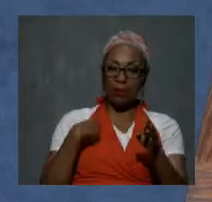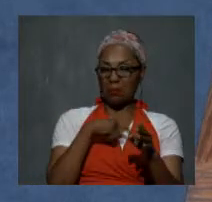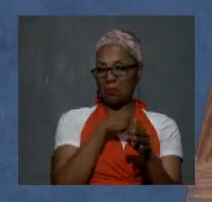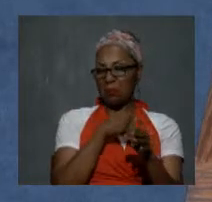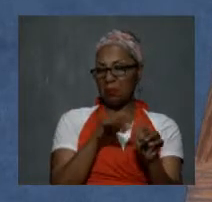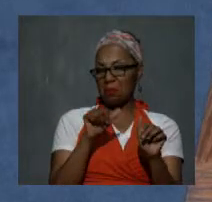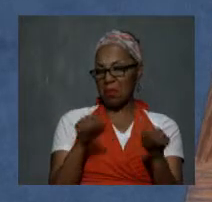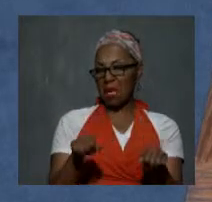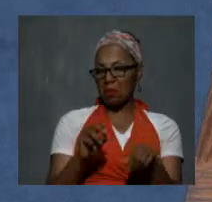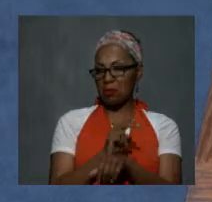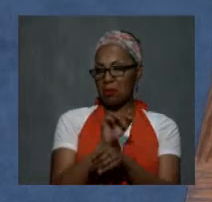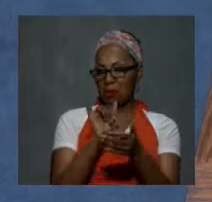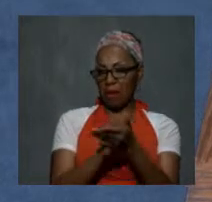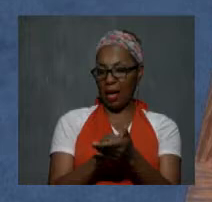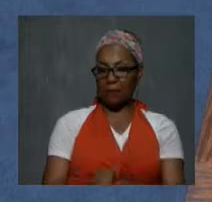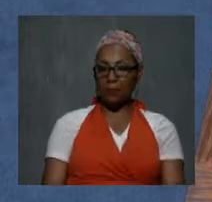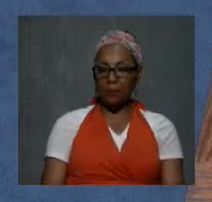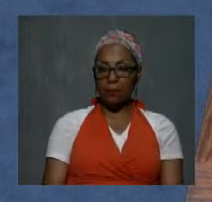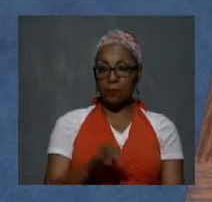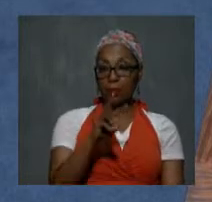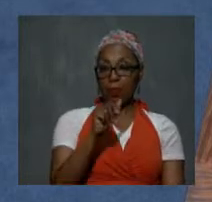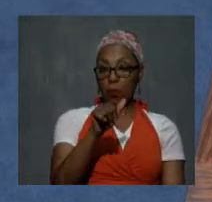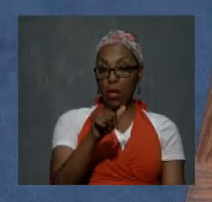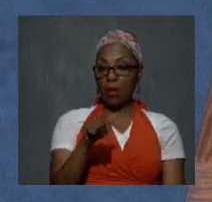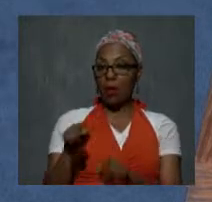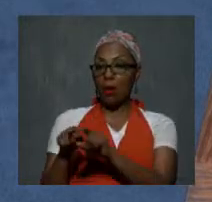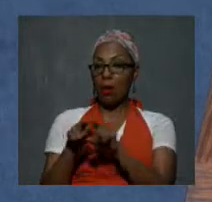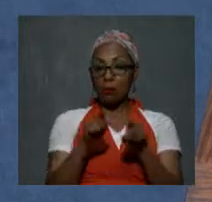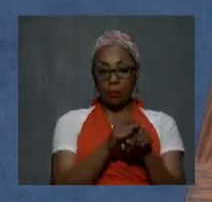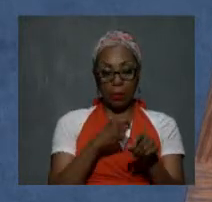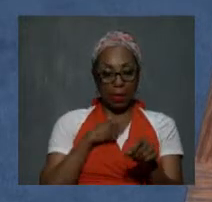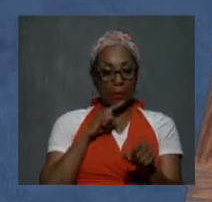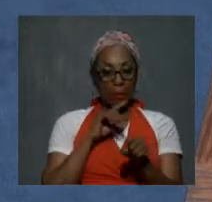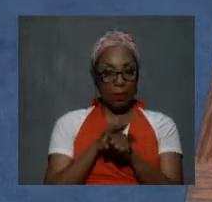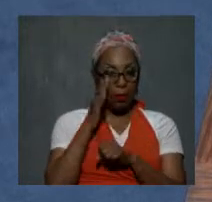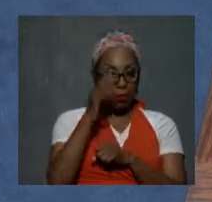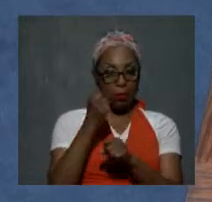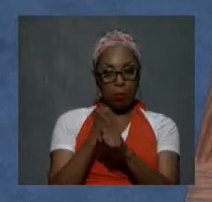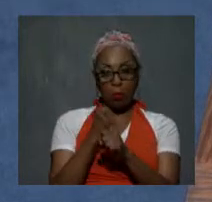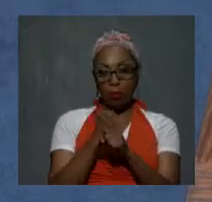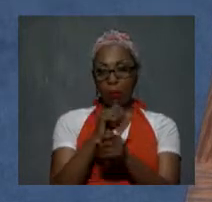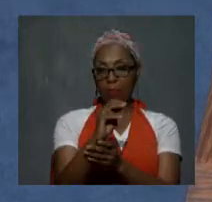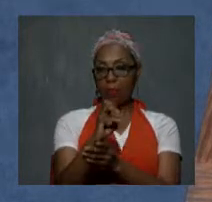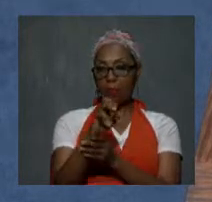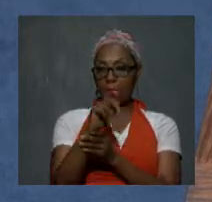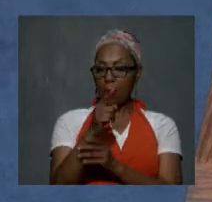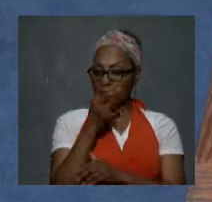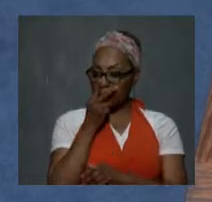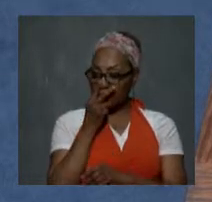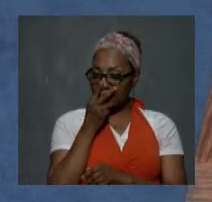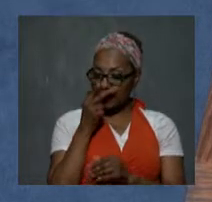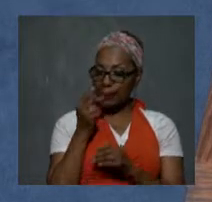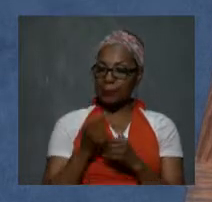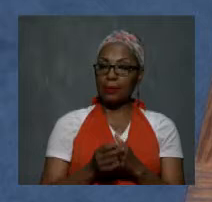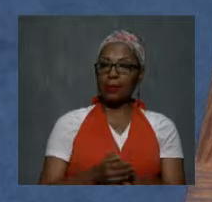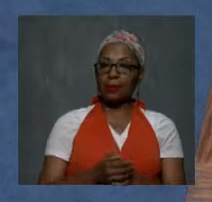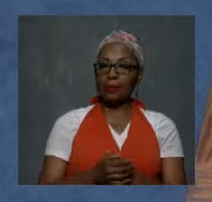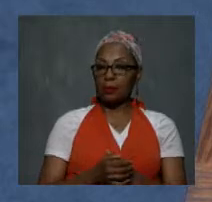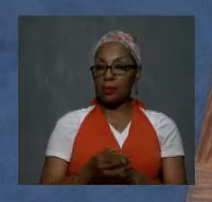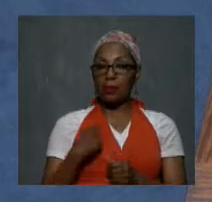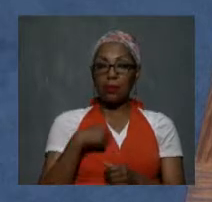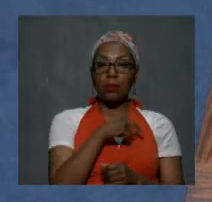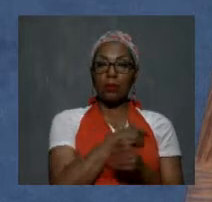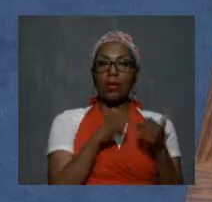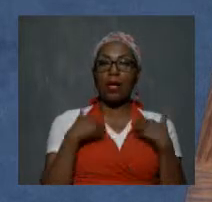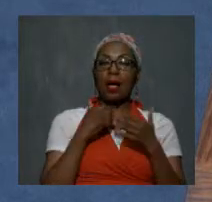way. And I also committed that I would work with Mark to see about. We